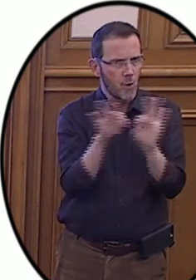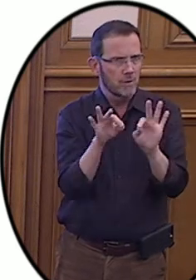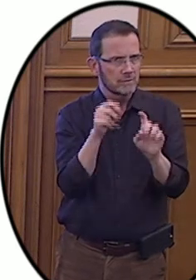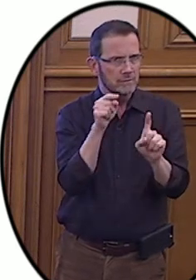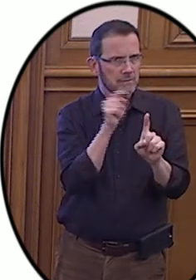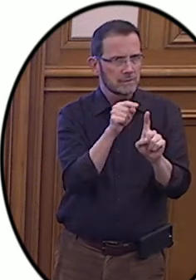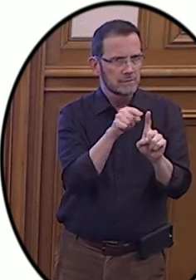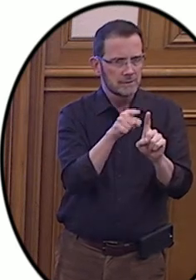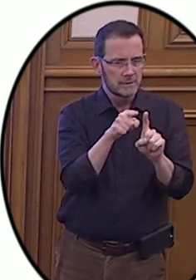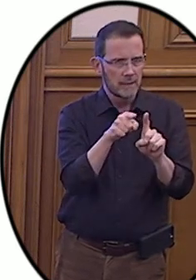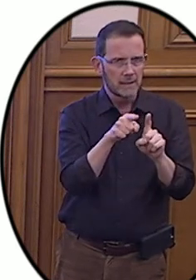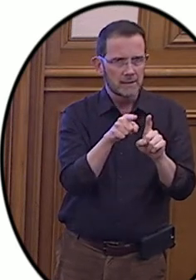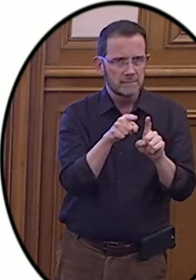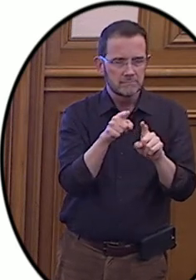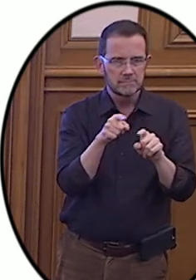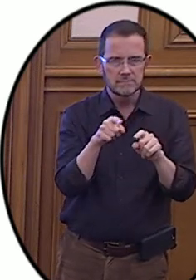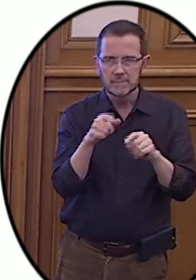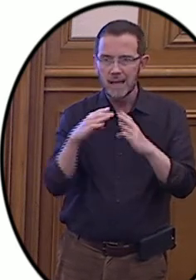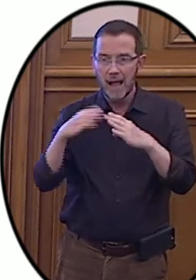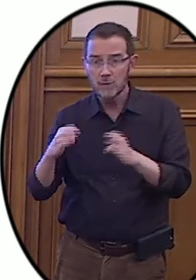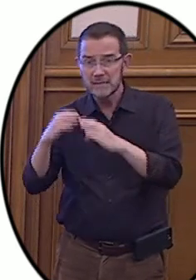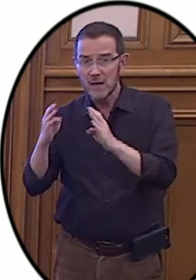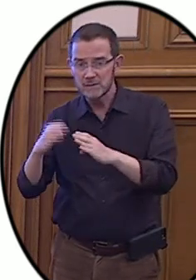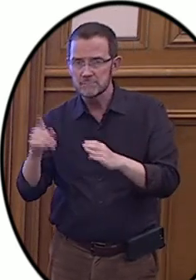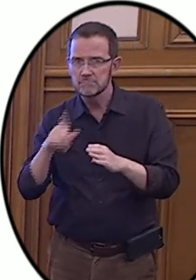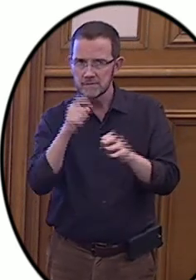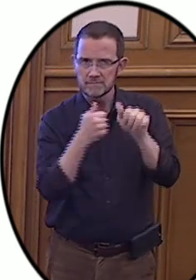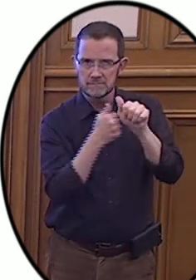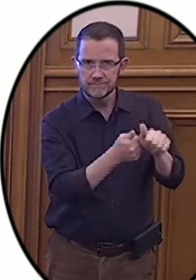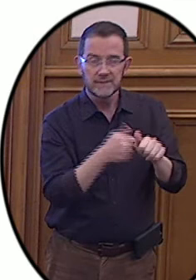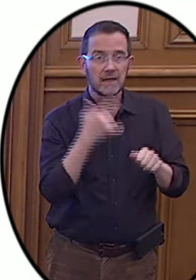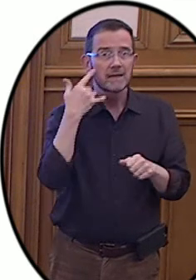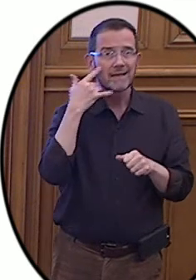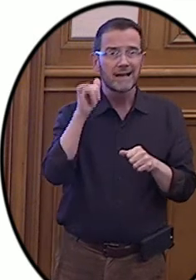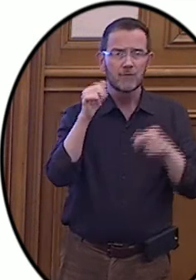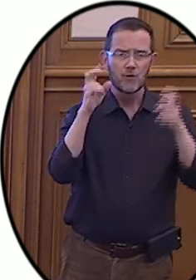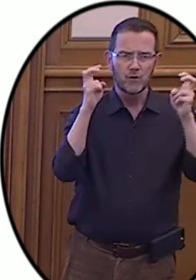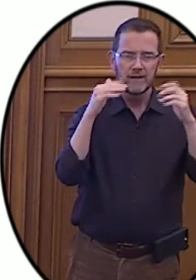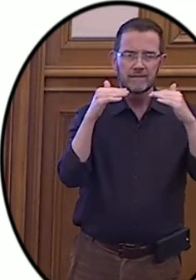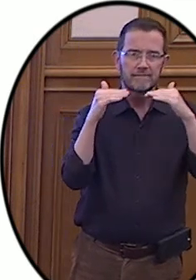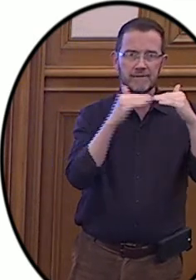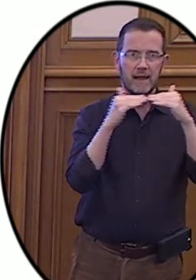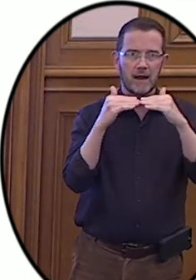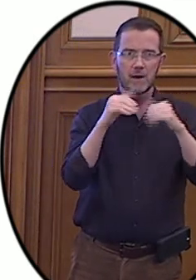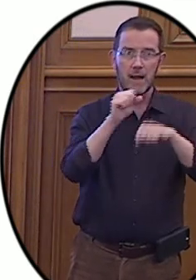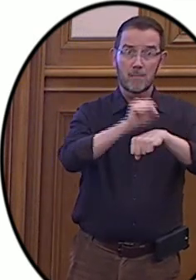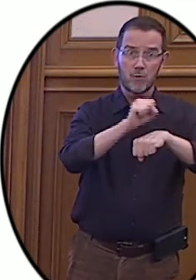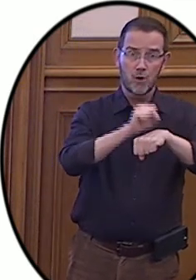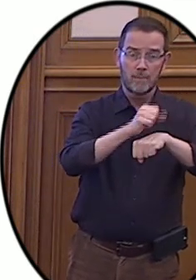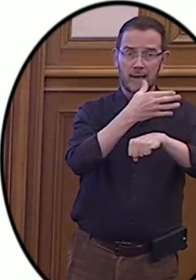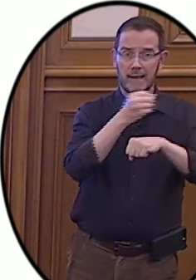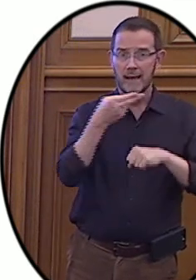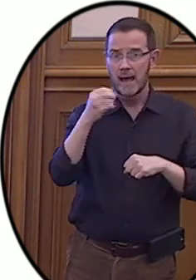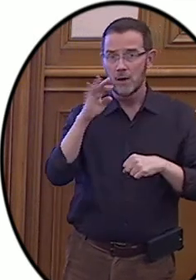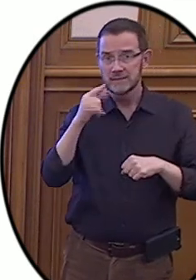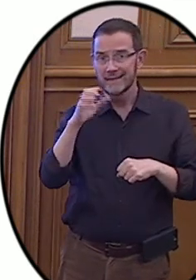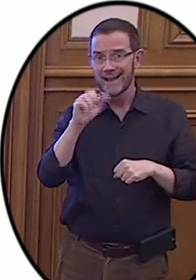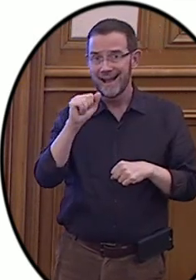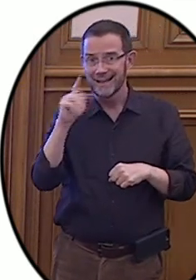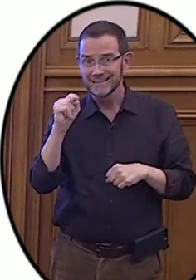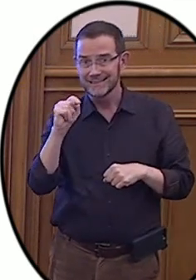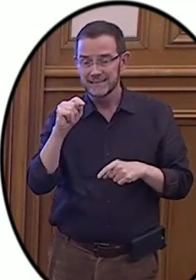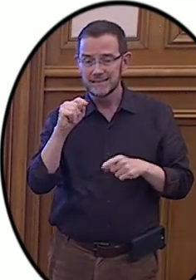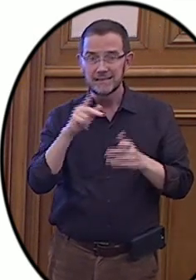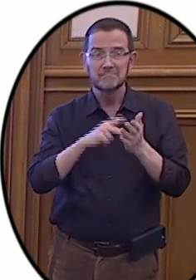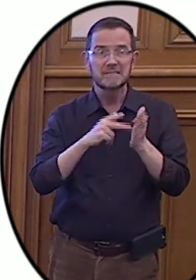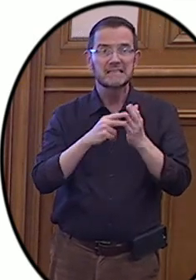to housing. The California Fair Employment and Housing Act covers discrimination based